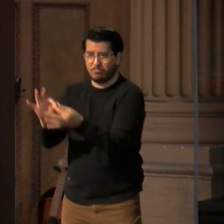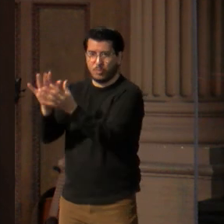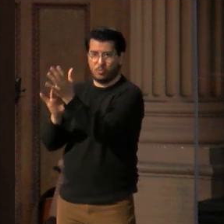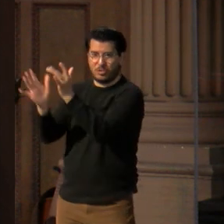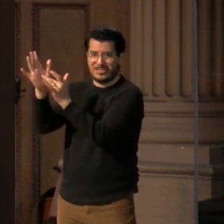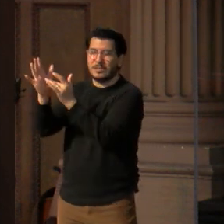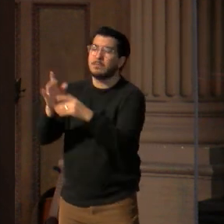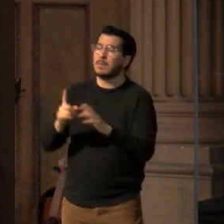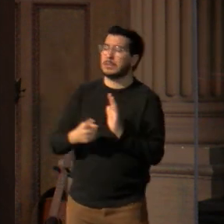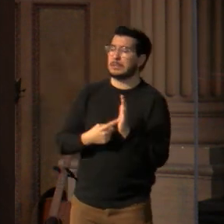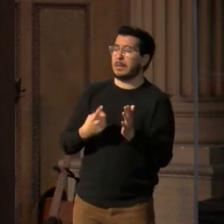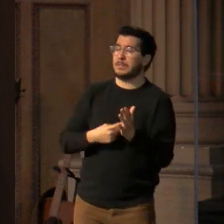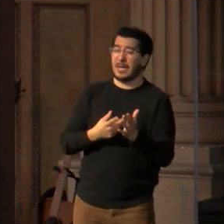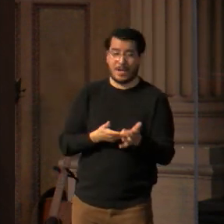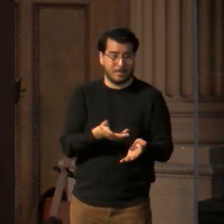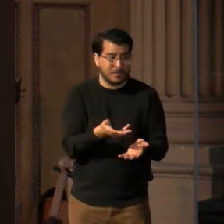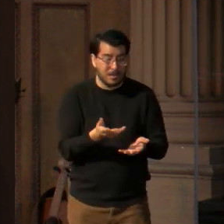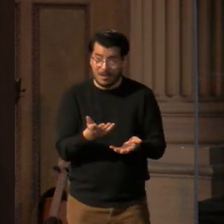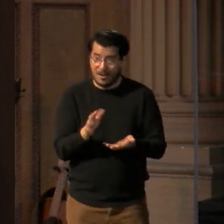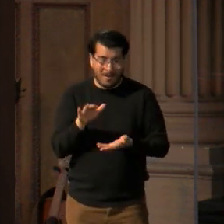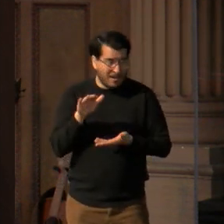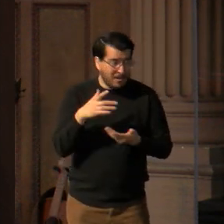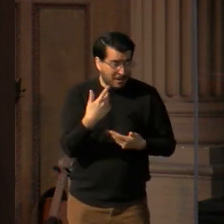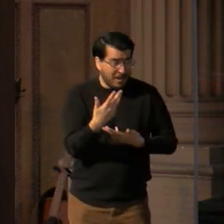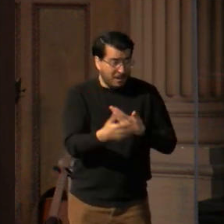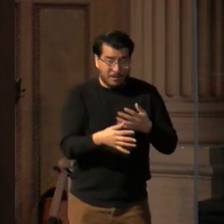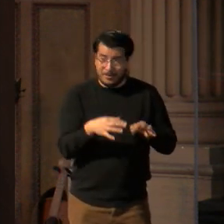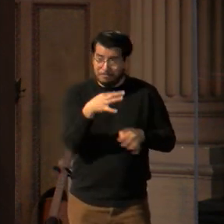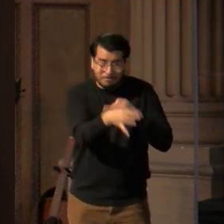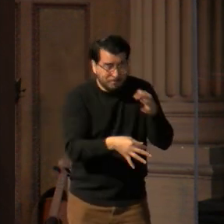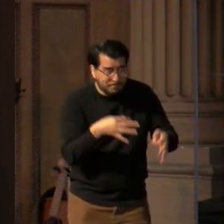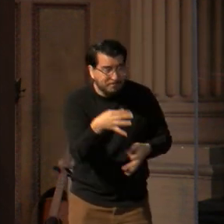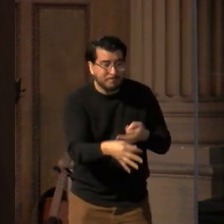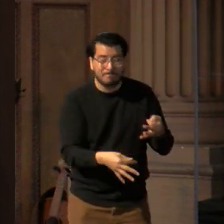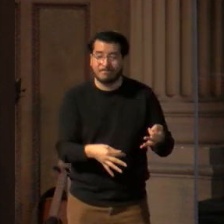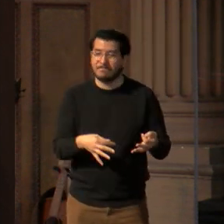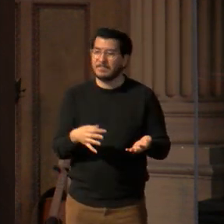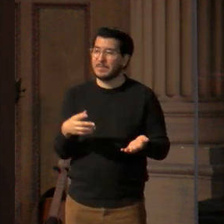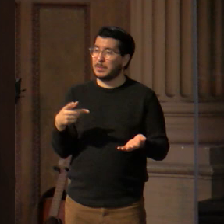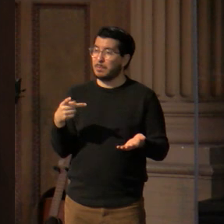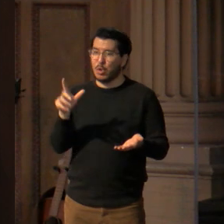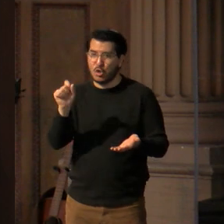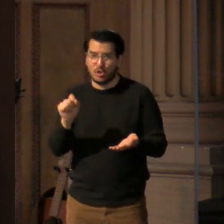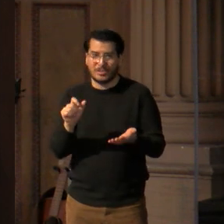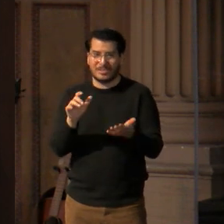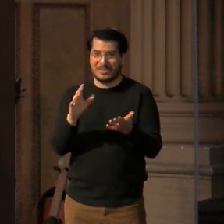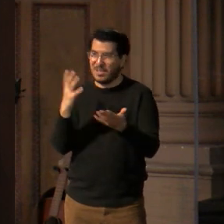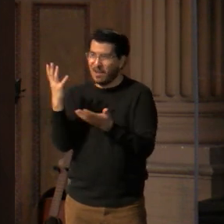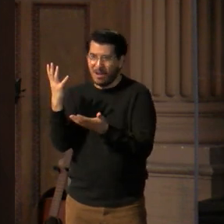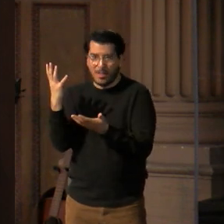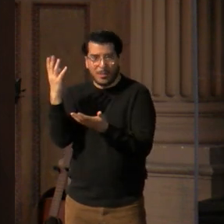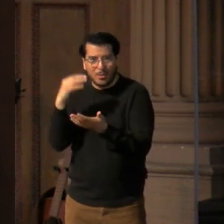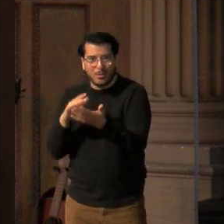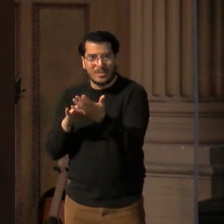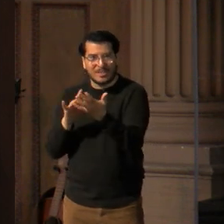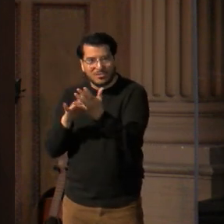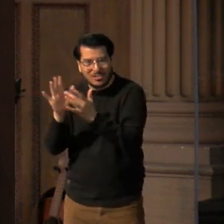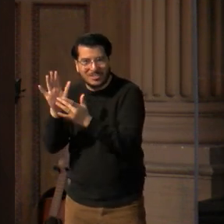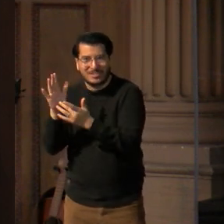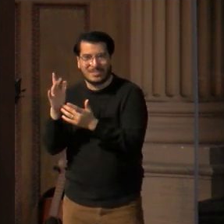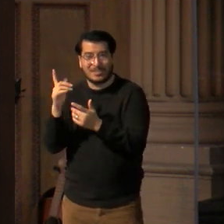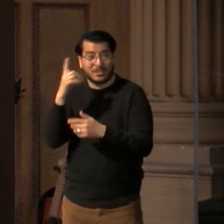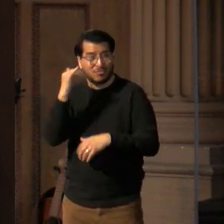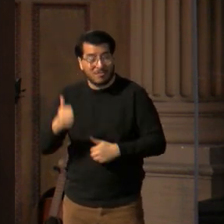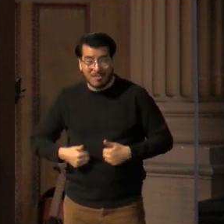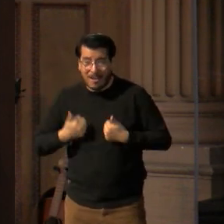very quickly in that conversation, we lay in front of them those pearls. The beauty of eternal life, the beauty